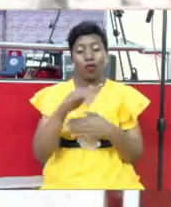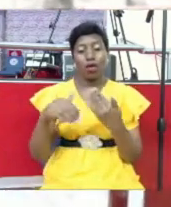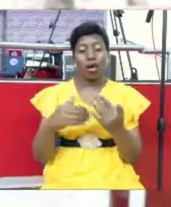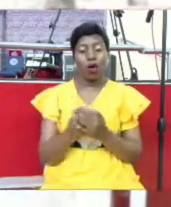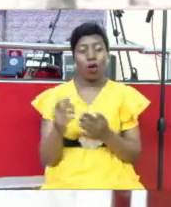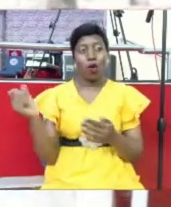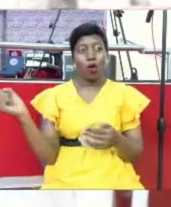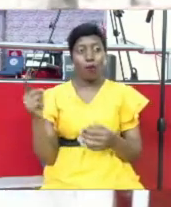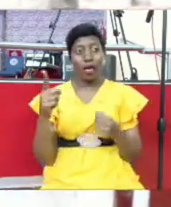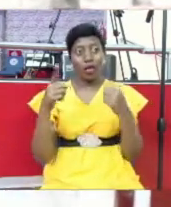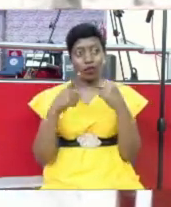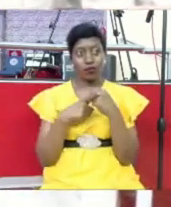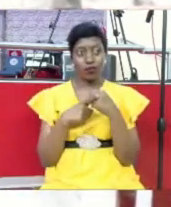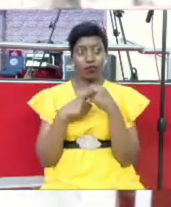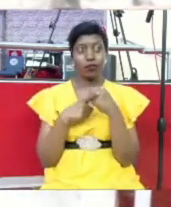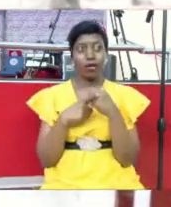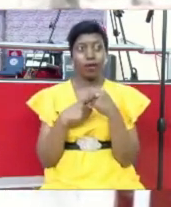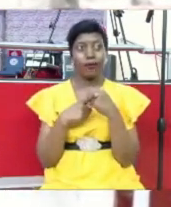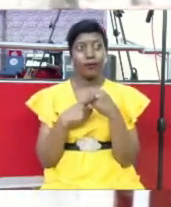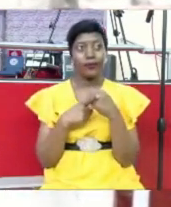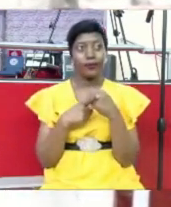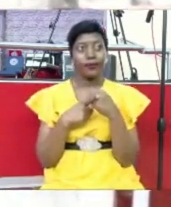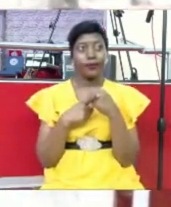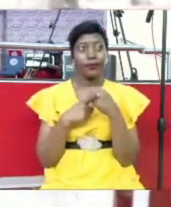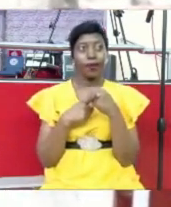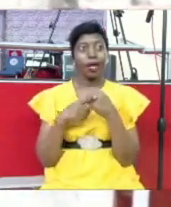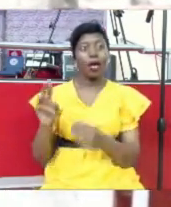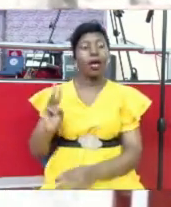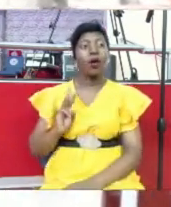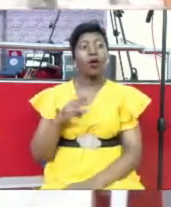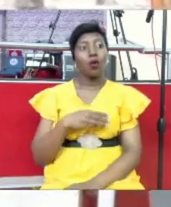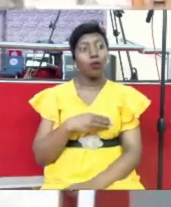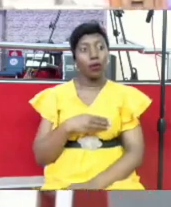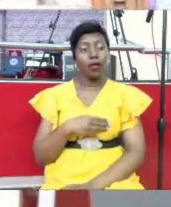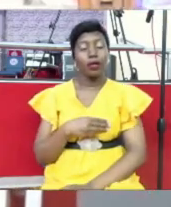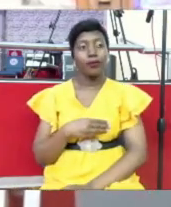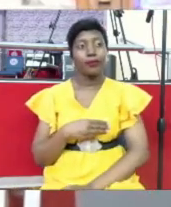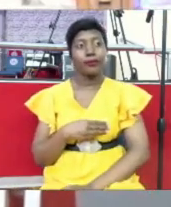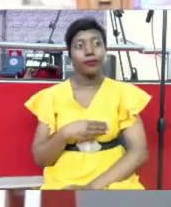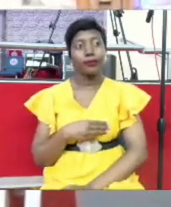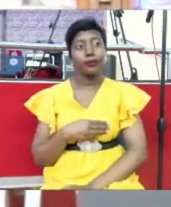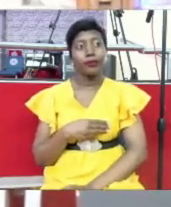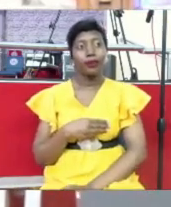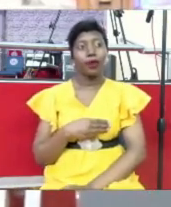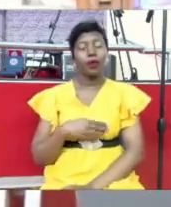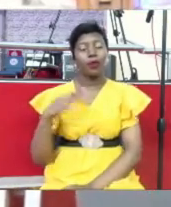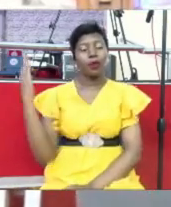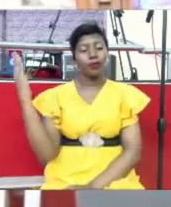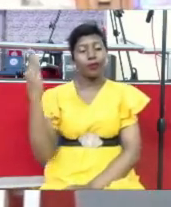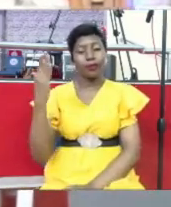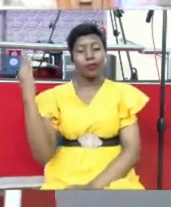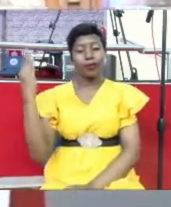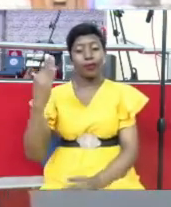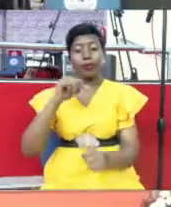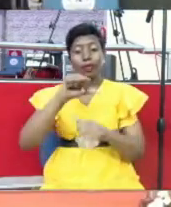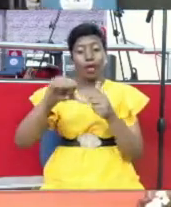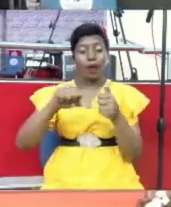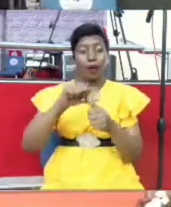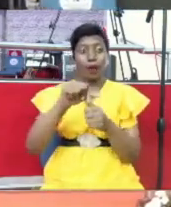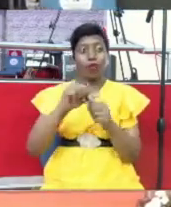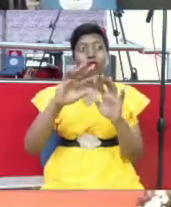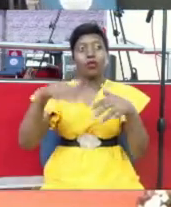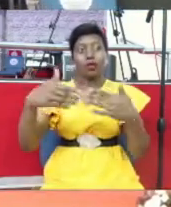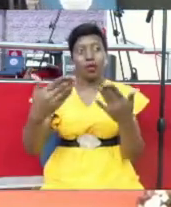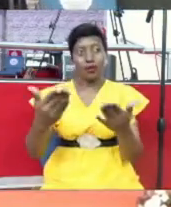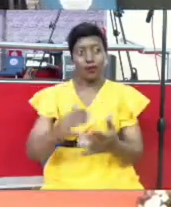hivyo mwezi huu wa sita, we are going to do the series on giving. Tutakuwa tunajifunza